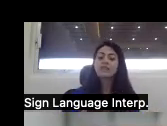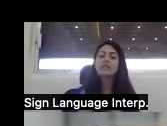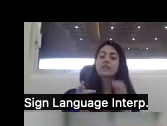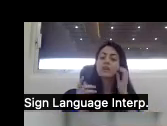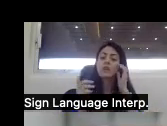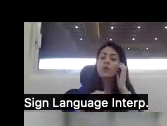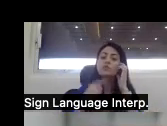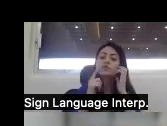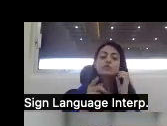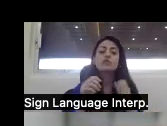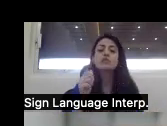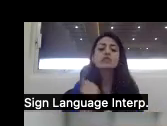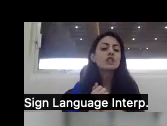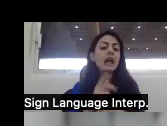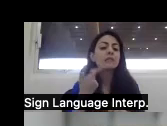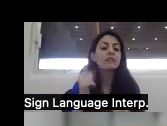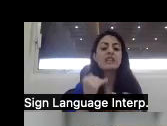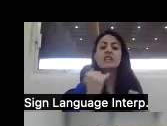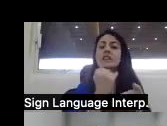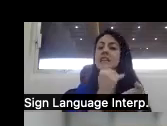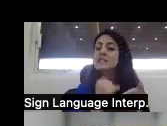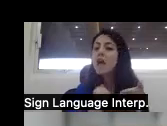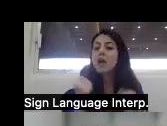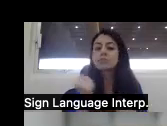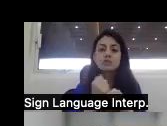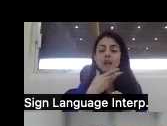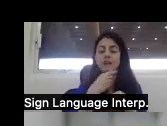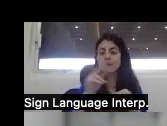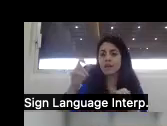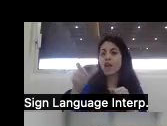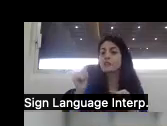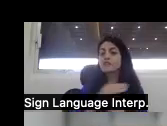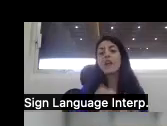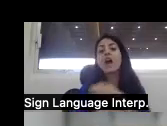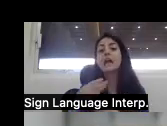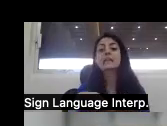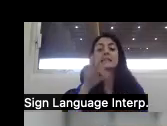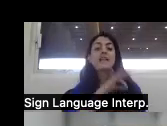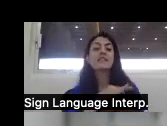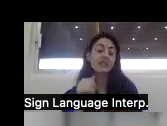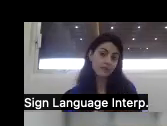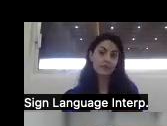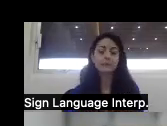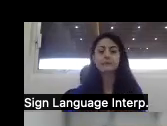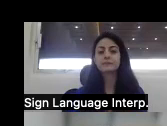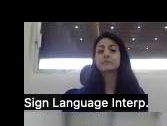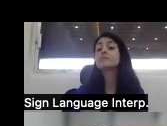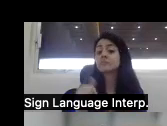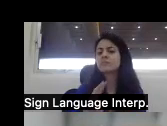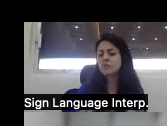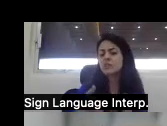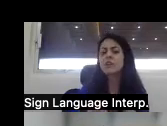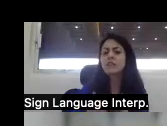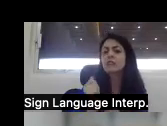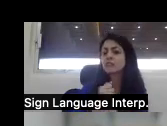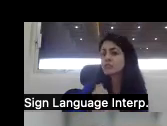example, mechanisms to offer incentives to public and private sector employers to hire people with disabilities, for example, employment quotas, have